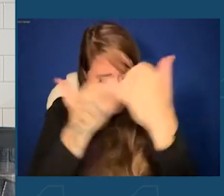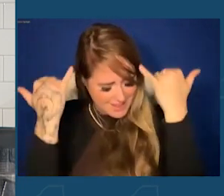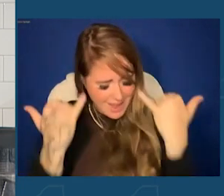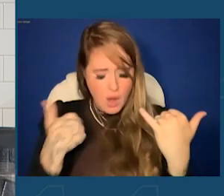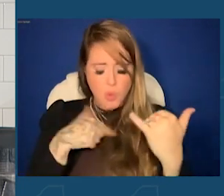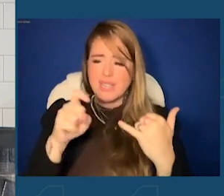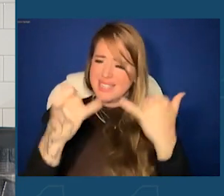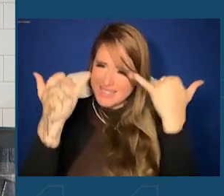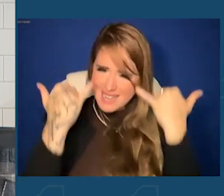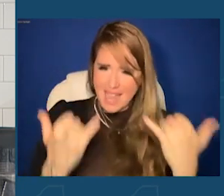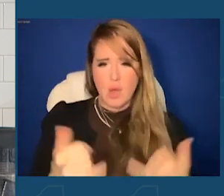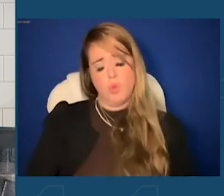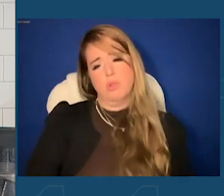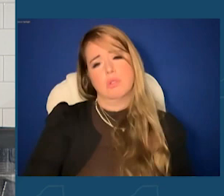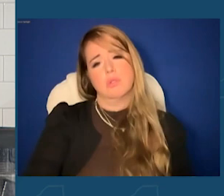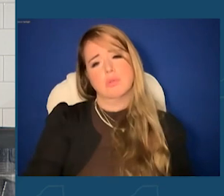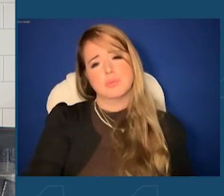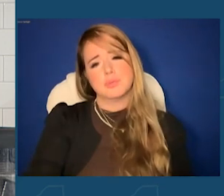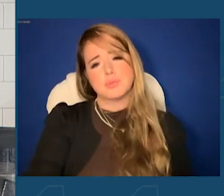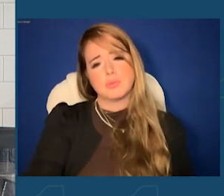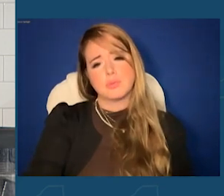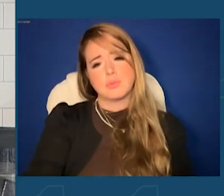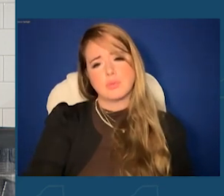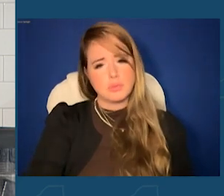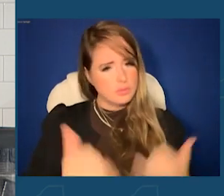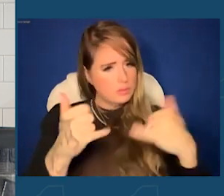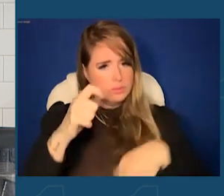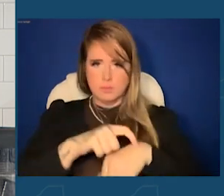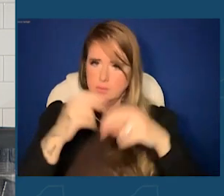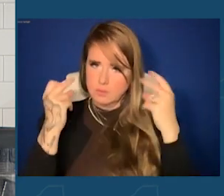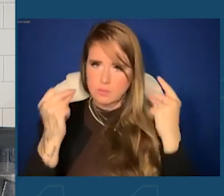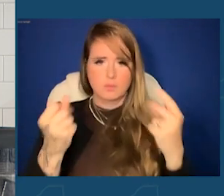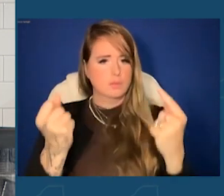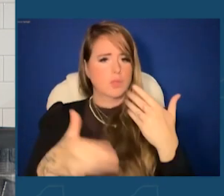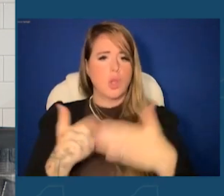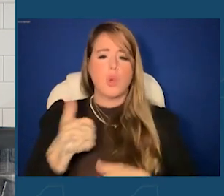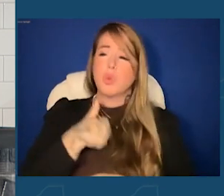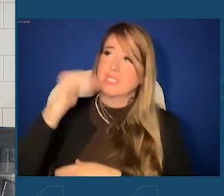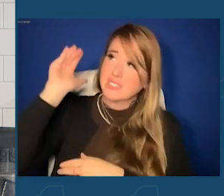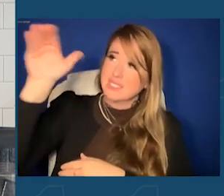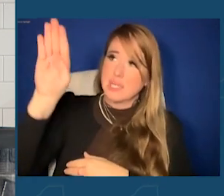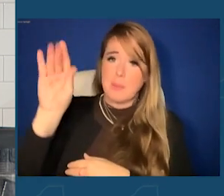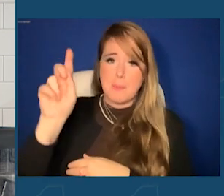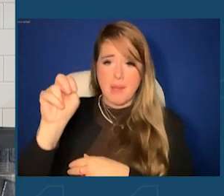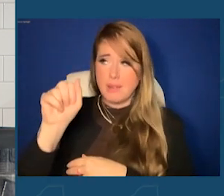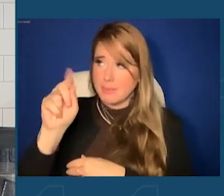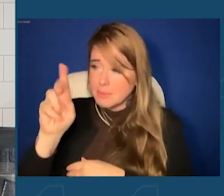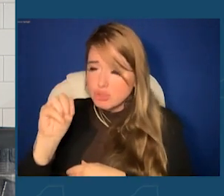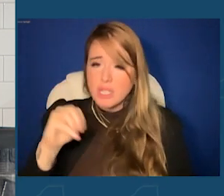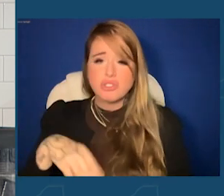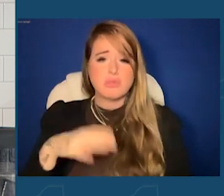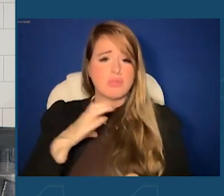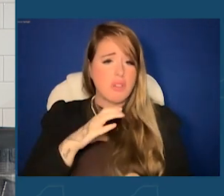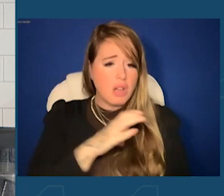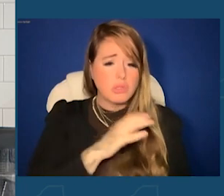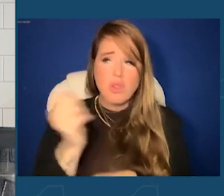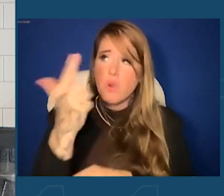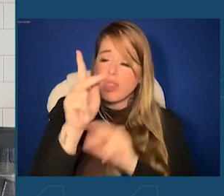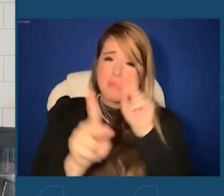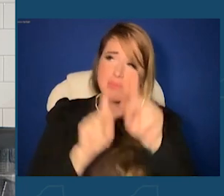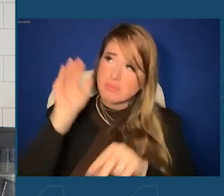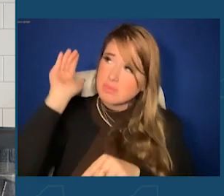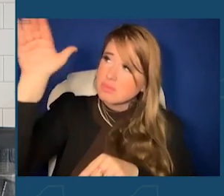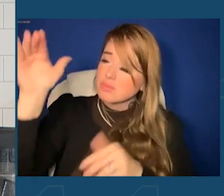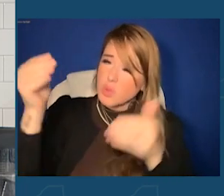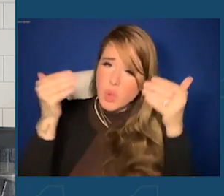now. It's time to permit it. So we're urging the Biden administration, Congress, all the folks, rise above